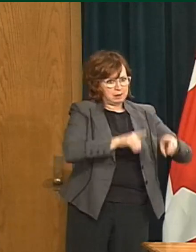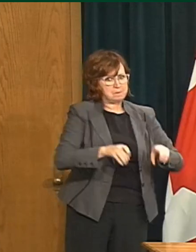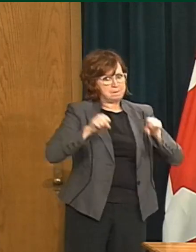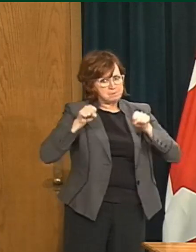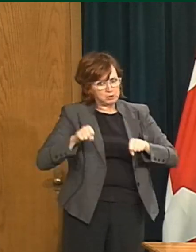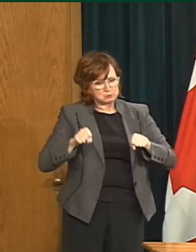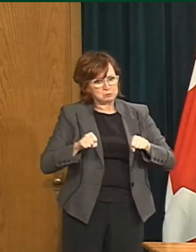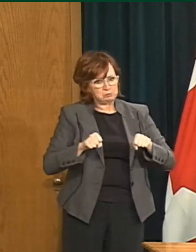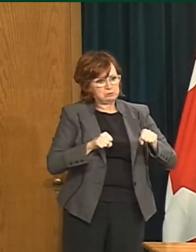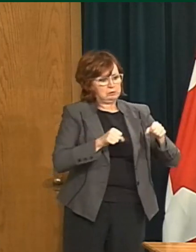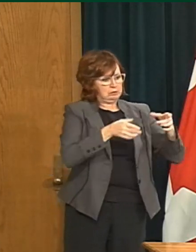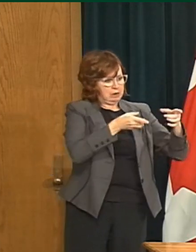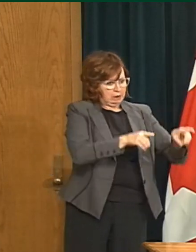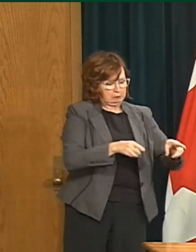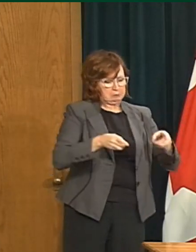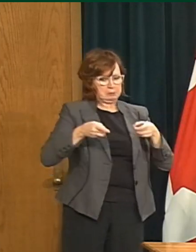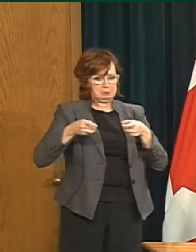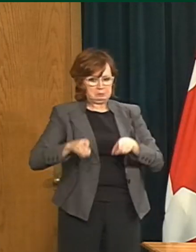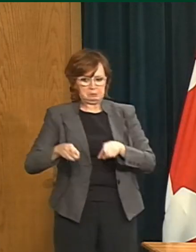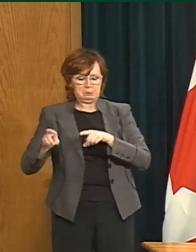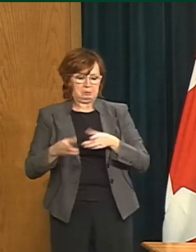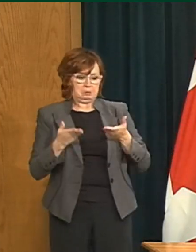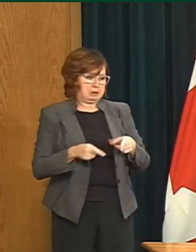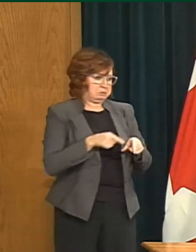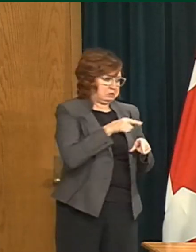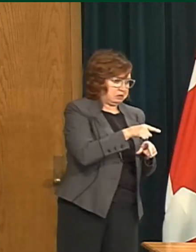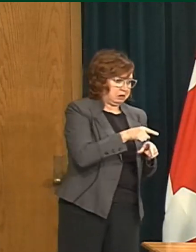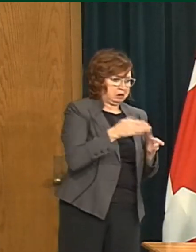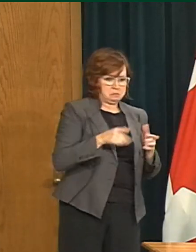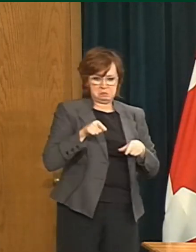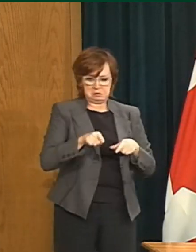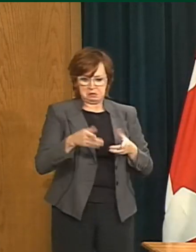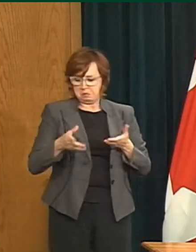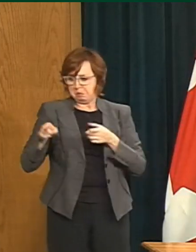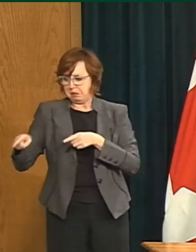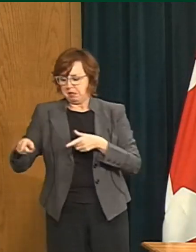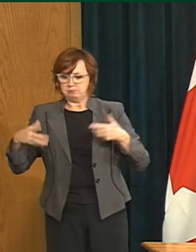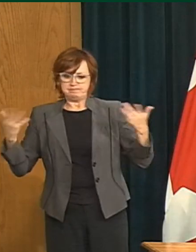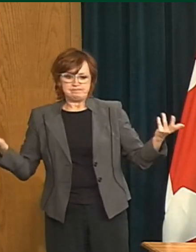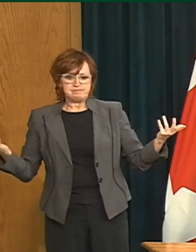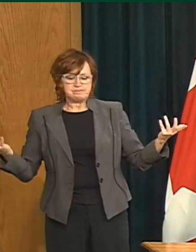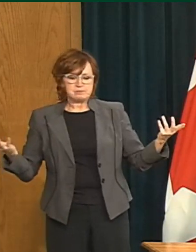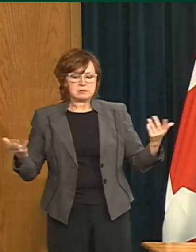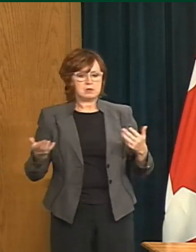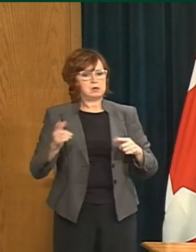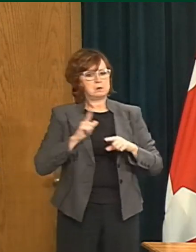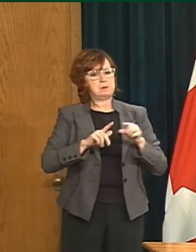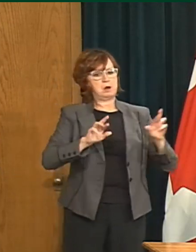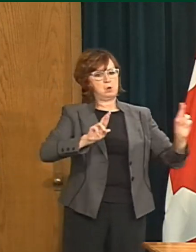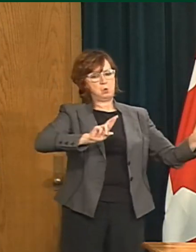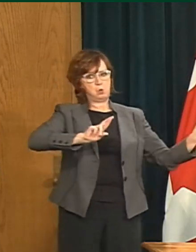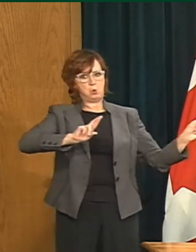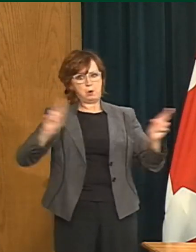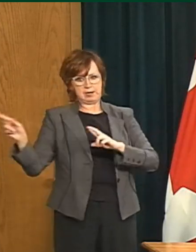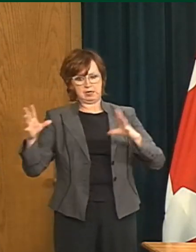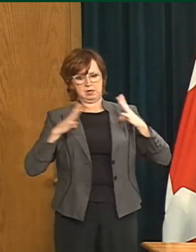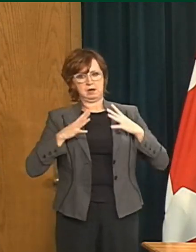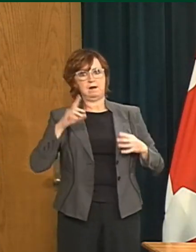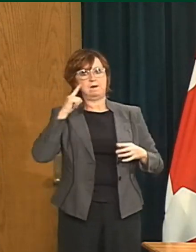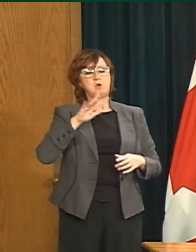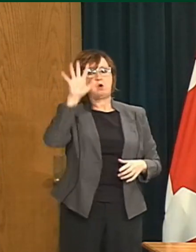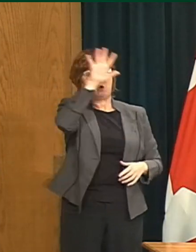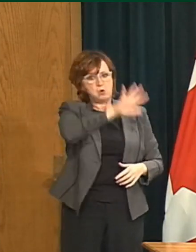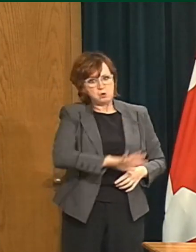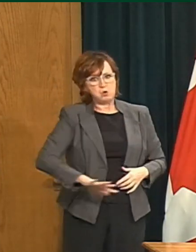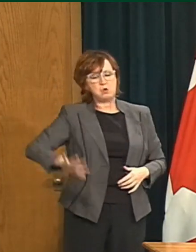prepare province-wide, and I think the people of this province expect us to prepare to deal with whatever